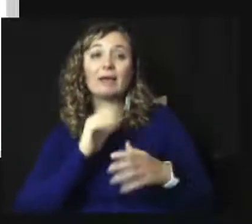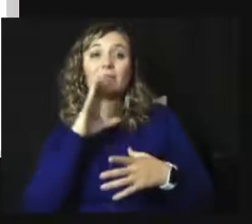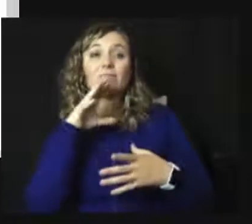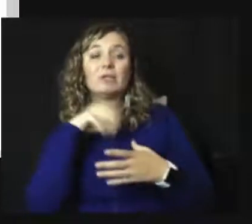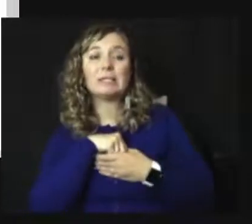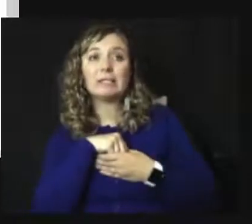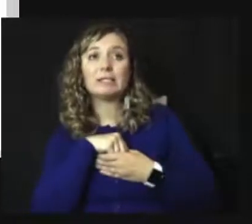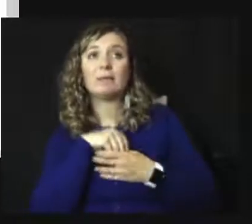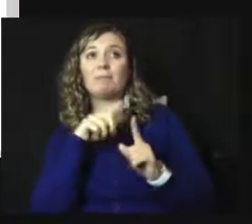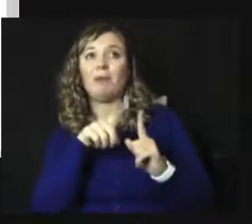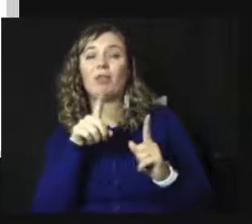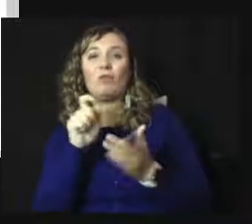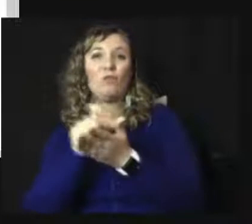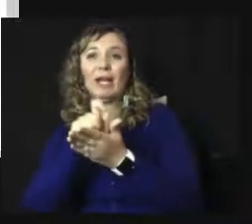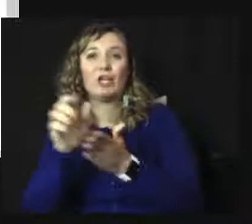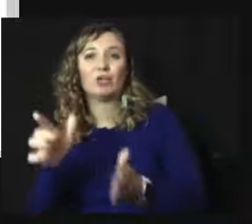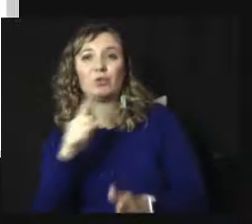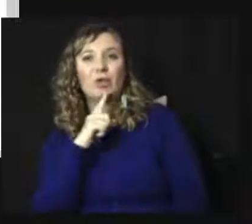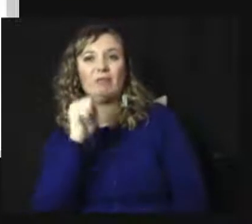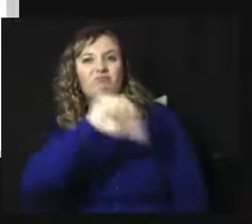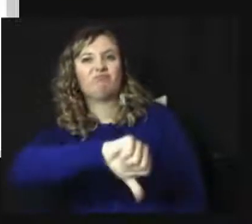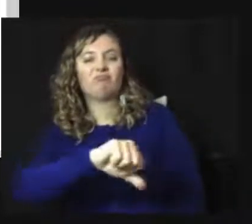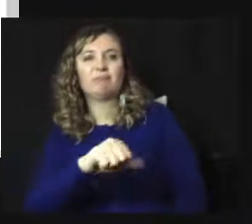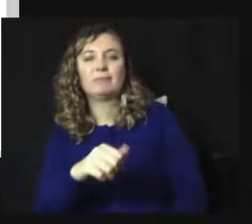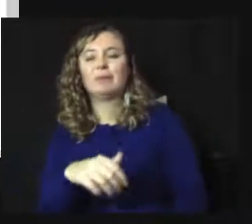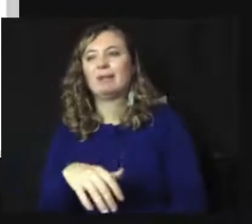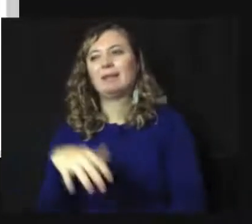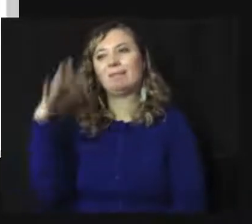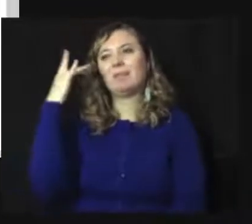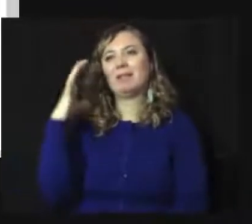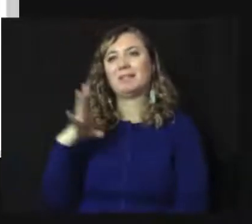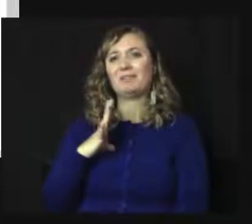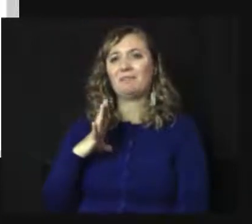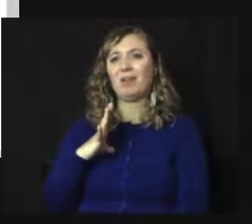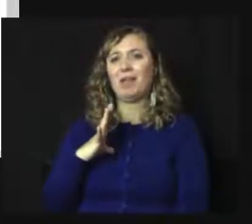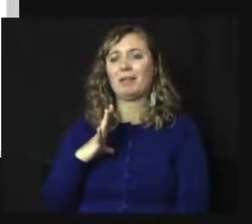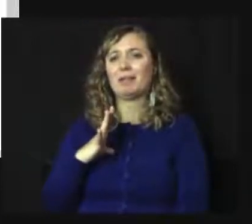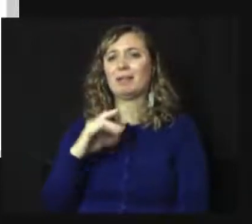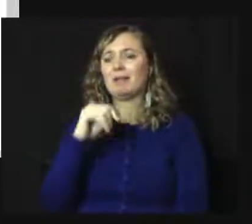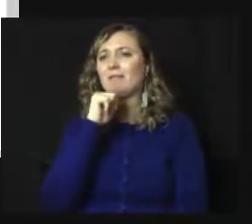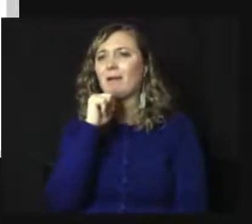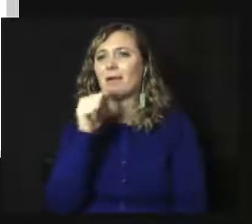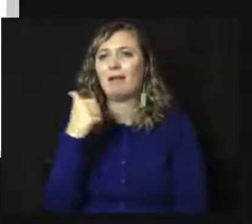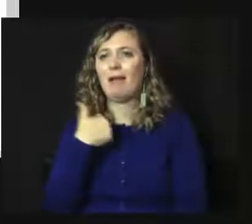Honestly, I think that it is fine to not have the like explicit,